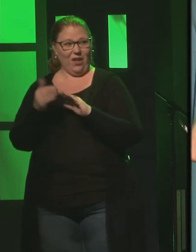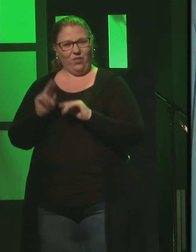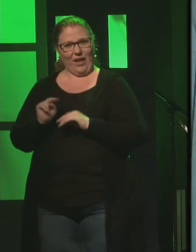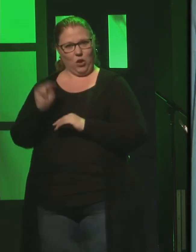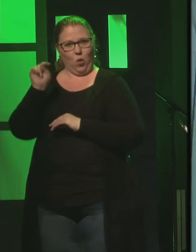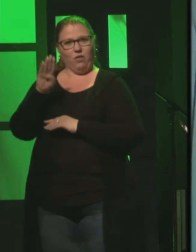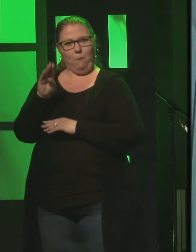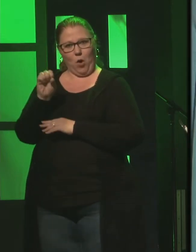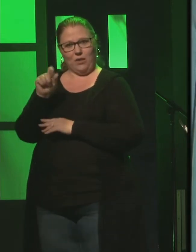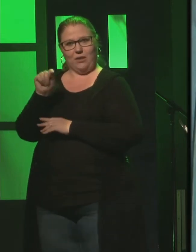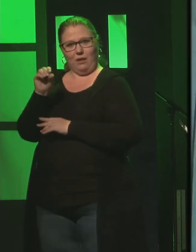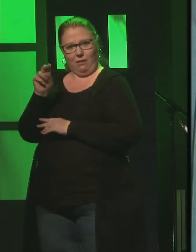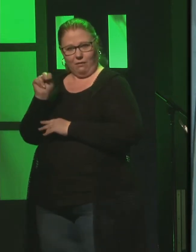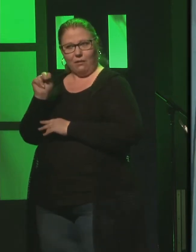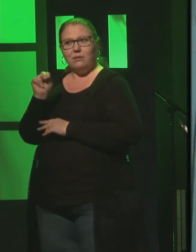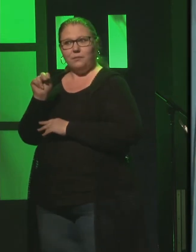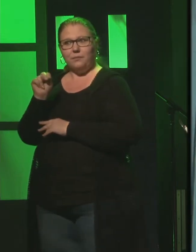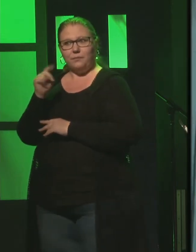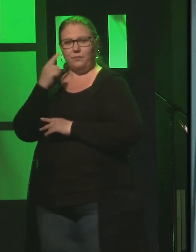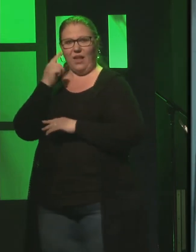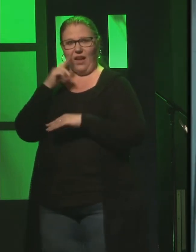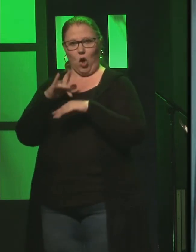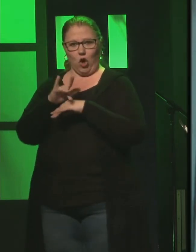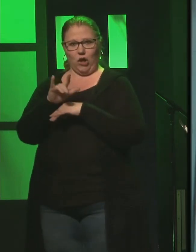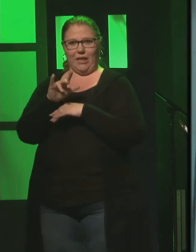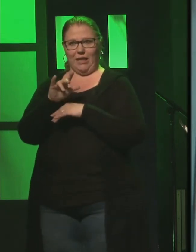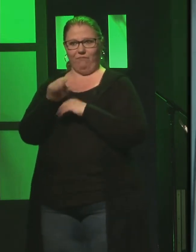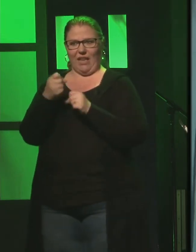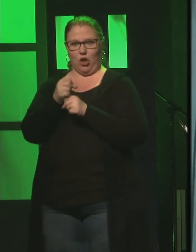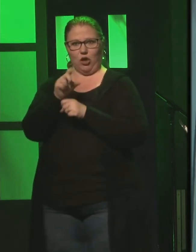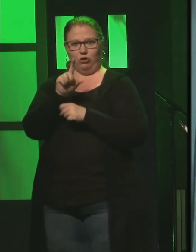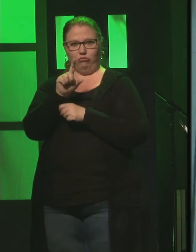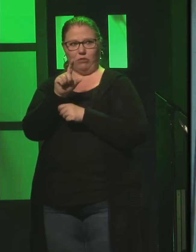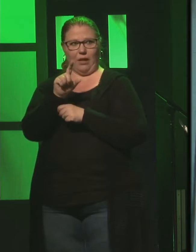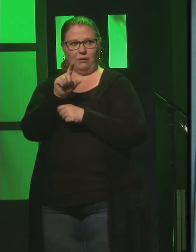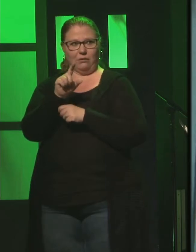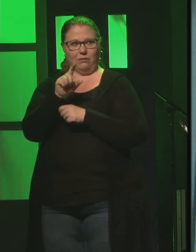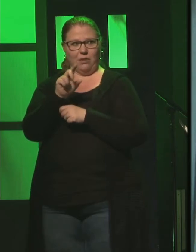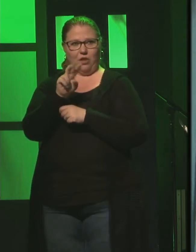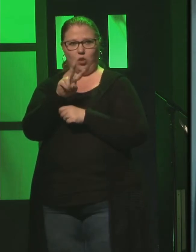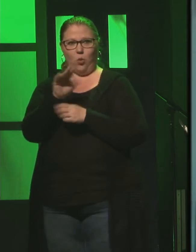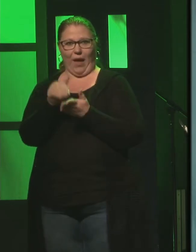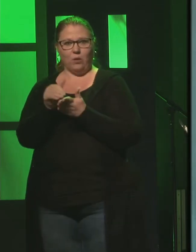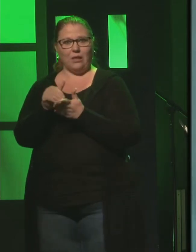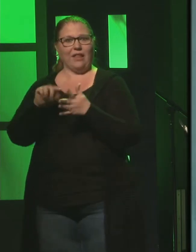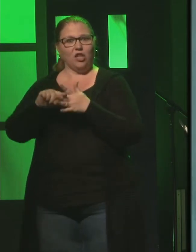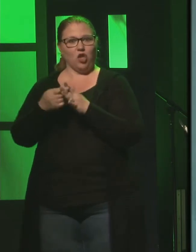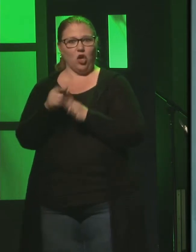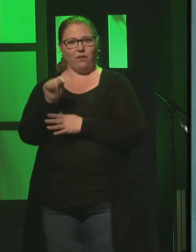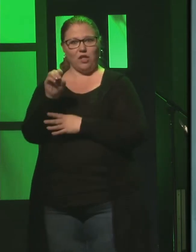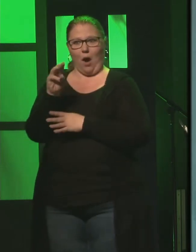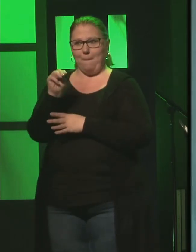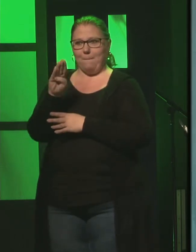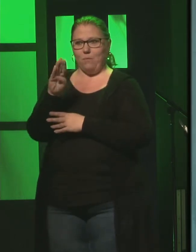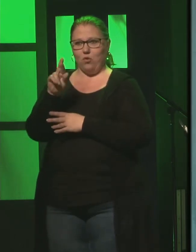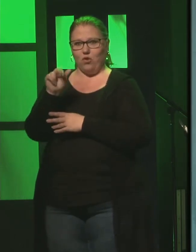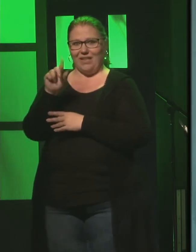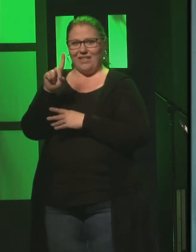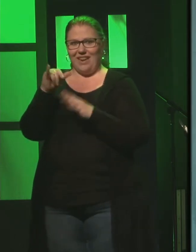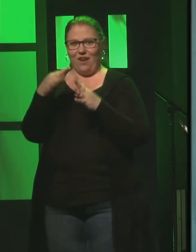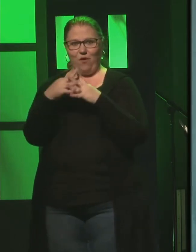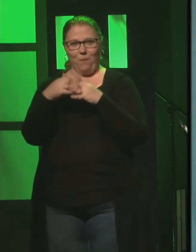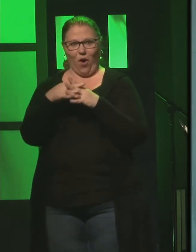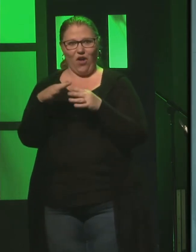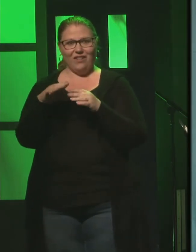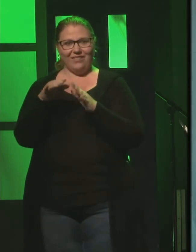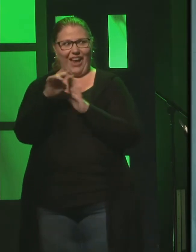in 2000, early 2000s. It was like right at the start of the Tom Brady era. You know, I remember that very specifically because the